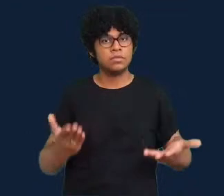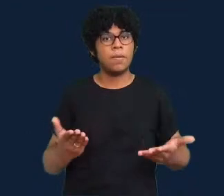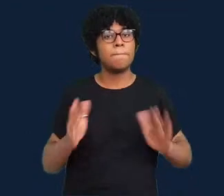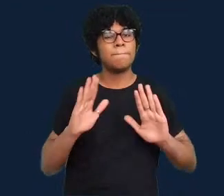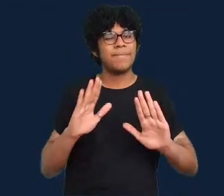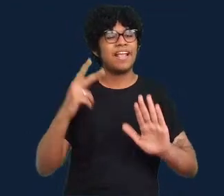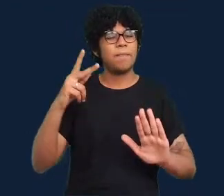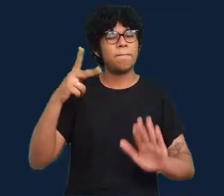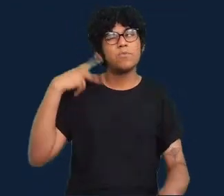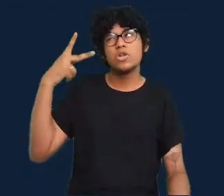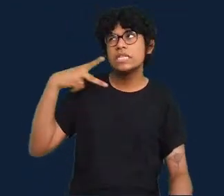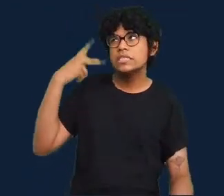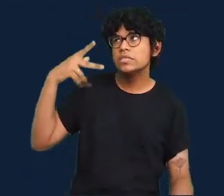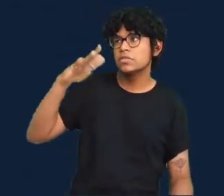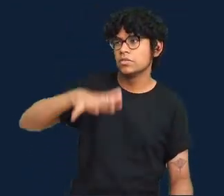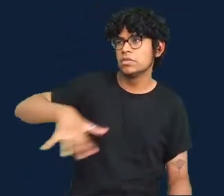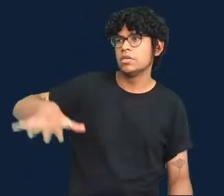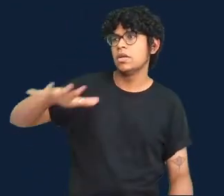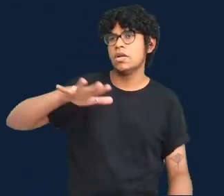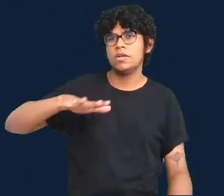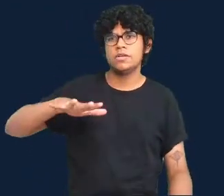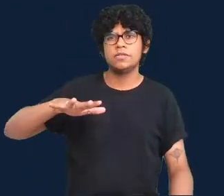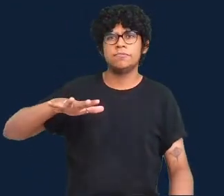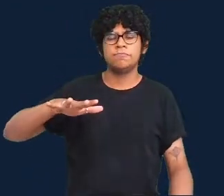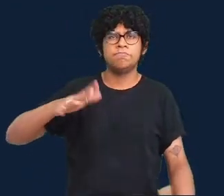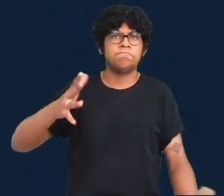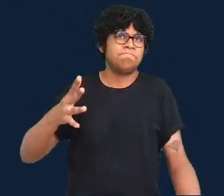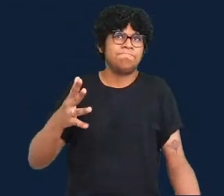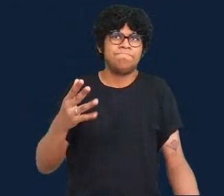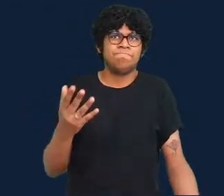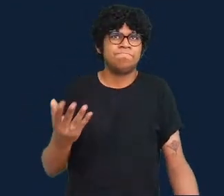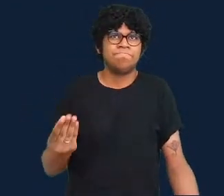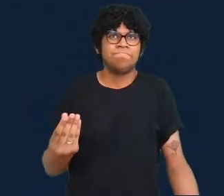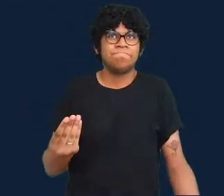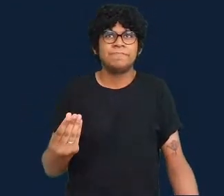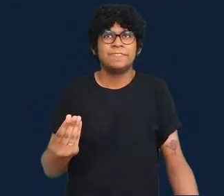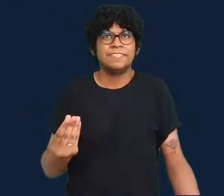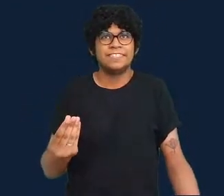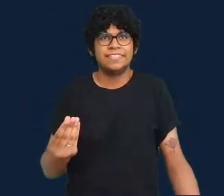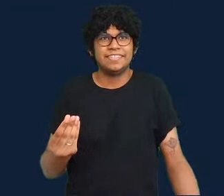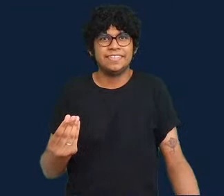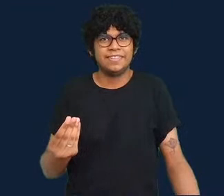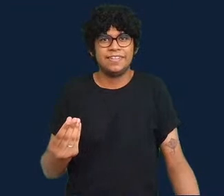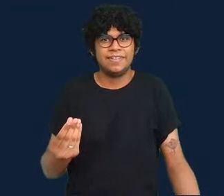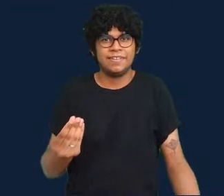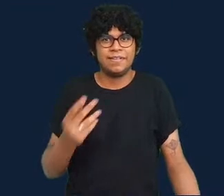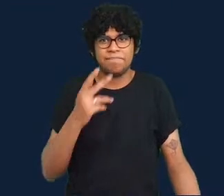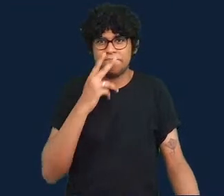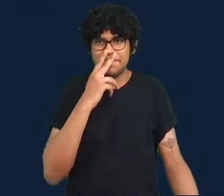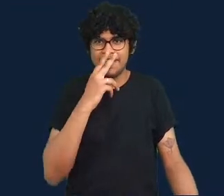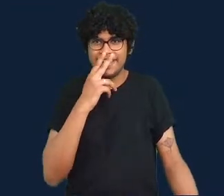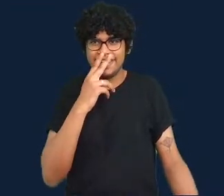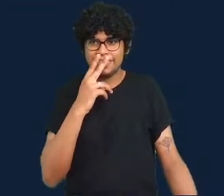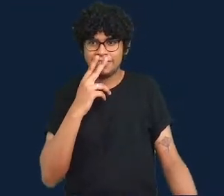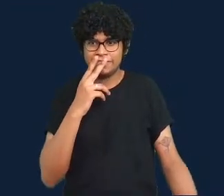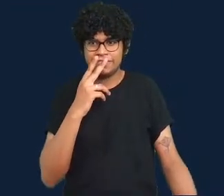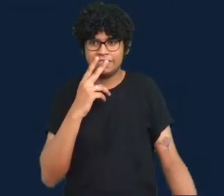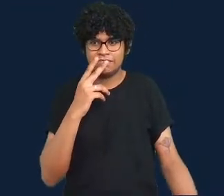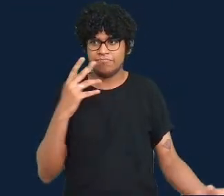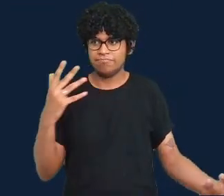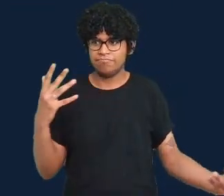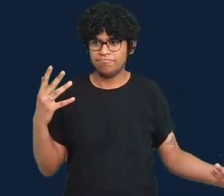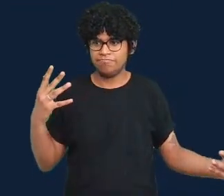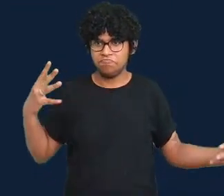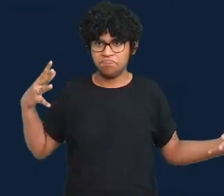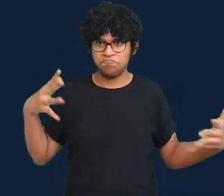slowly the lines are blurring. What we declare, what we don't declare, whether I have contributed